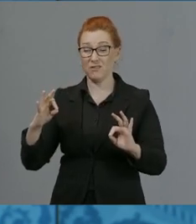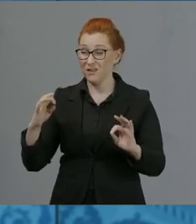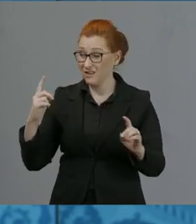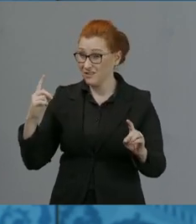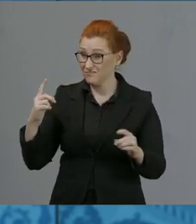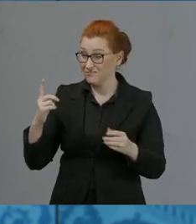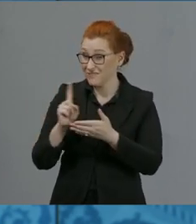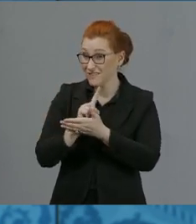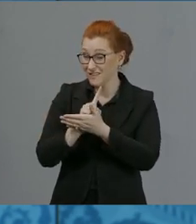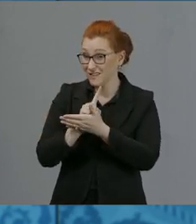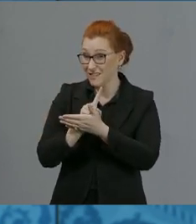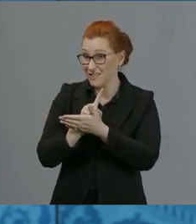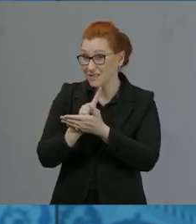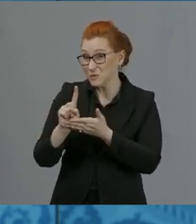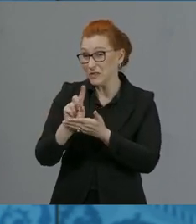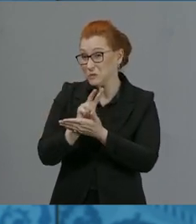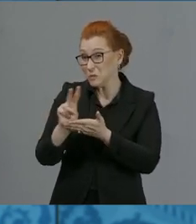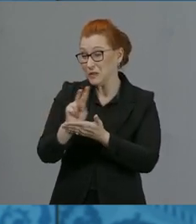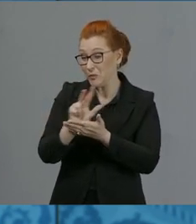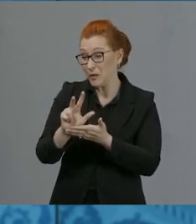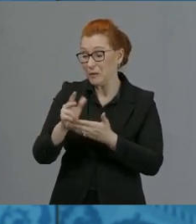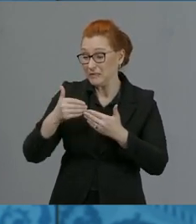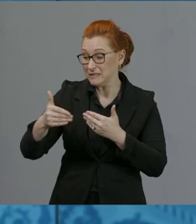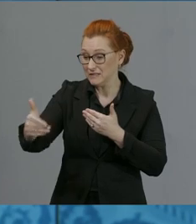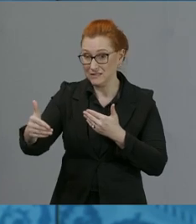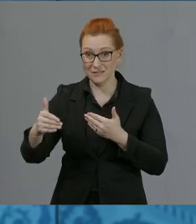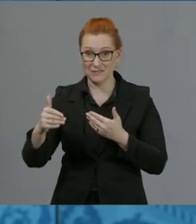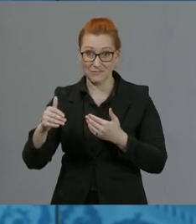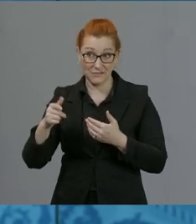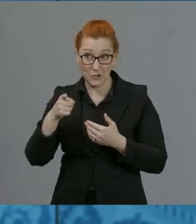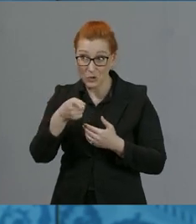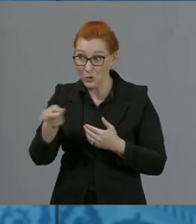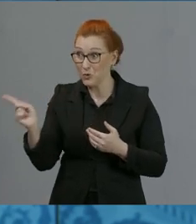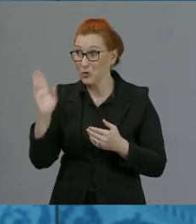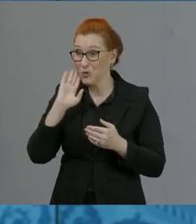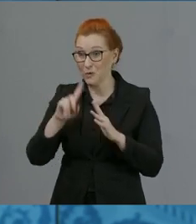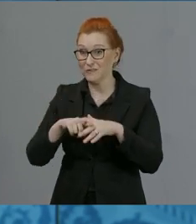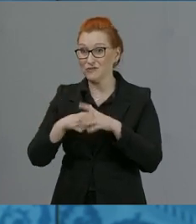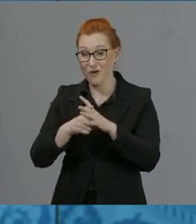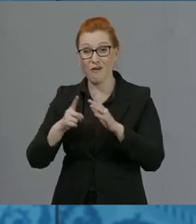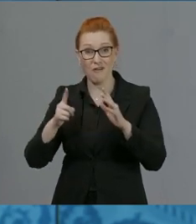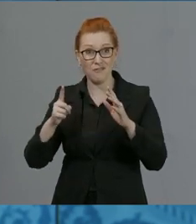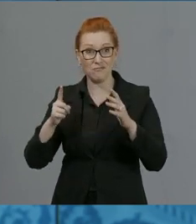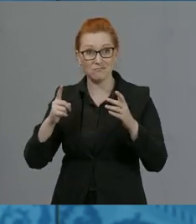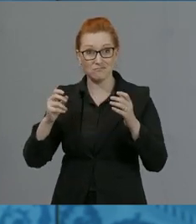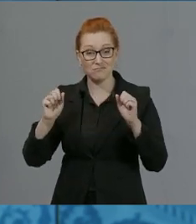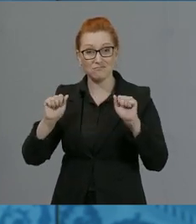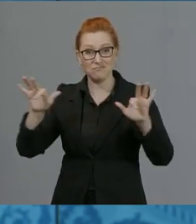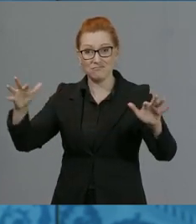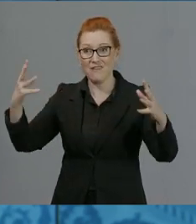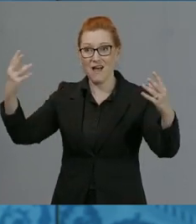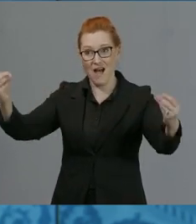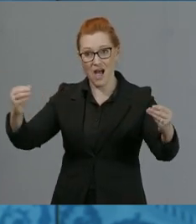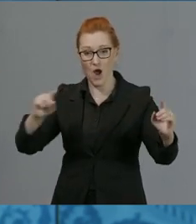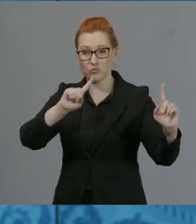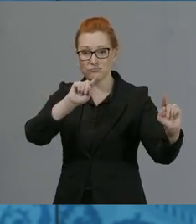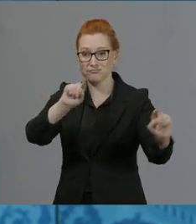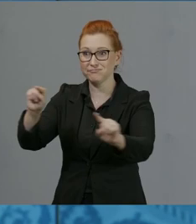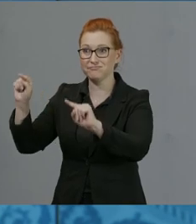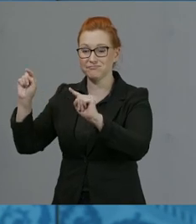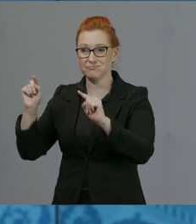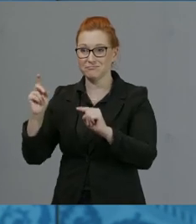the next week, you're going to be able to go to your barber or salon, that you're going to be able to go out for a